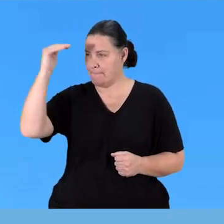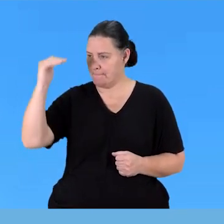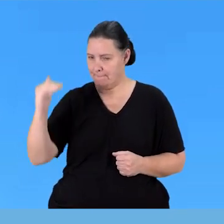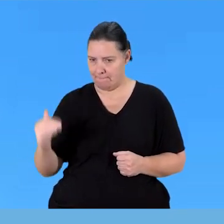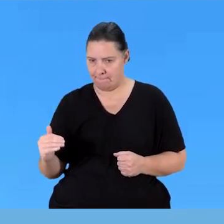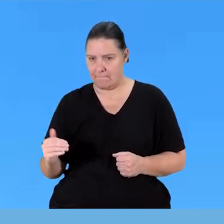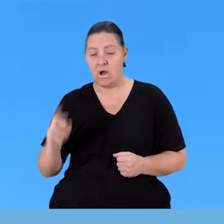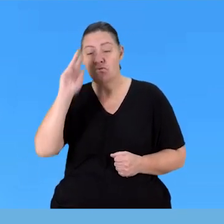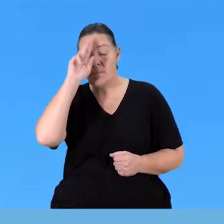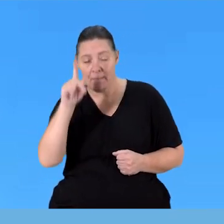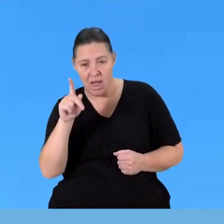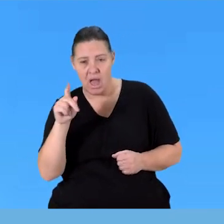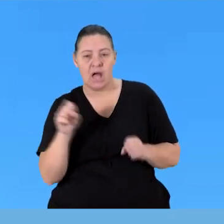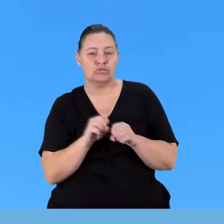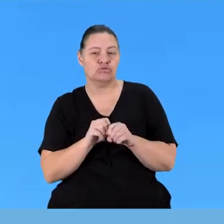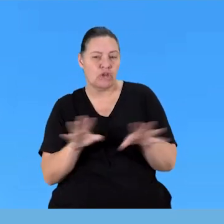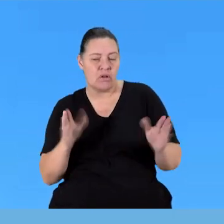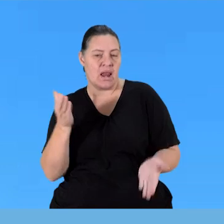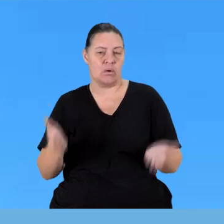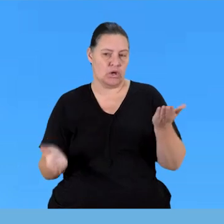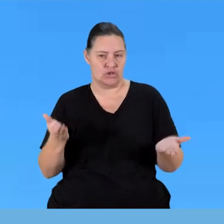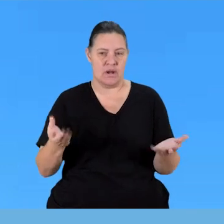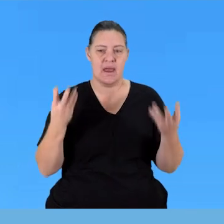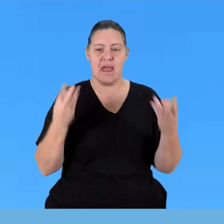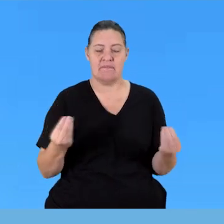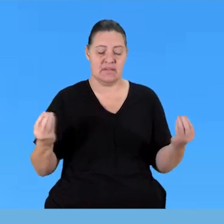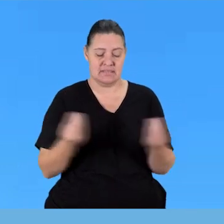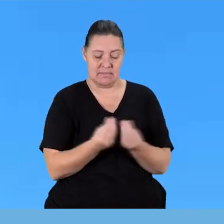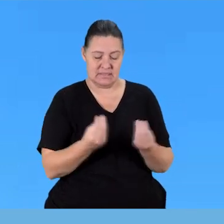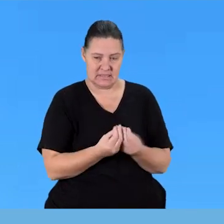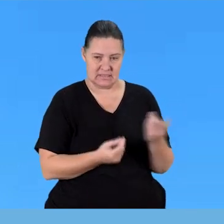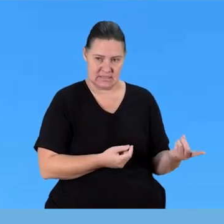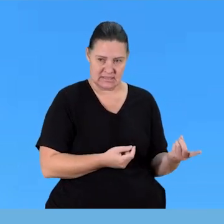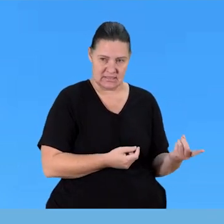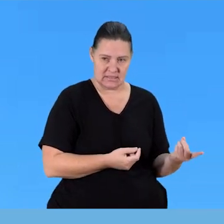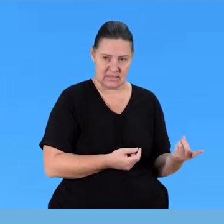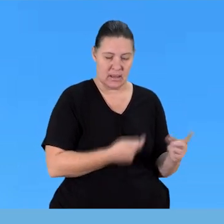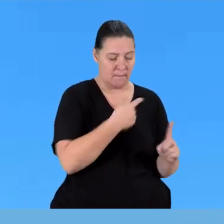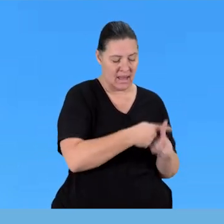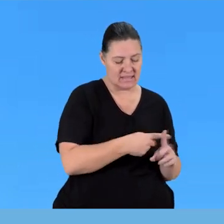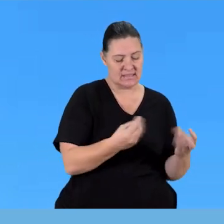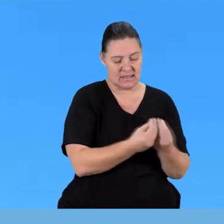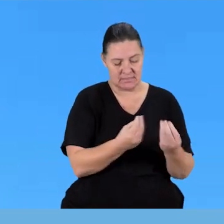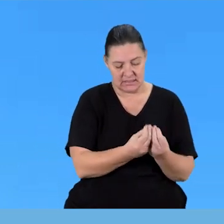Remember, just a general equation, we have substance and these two,